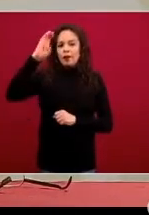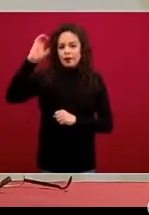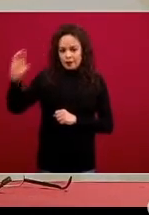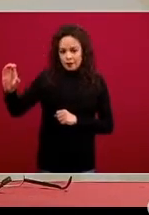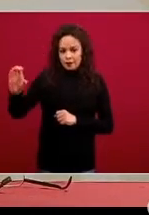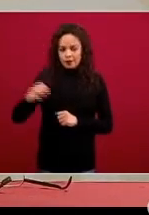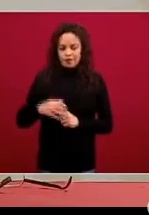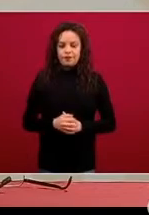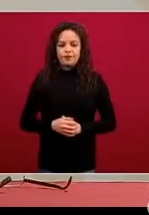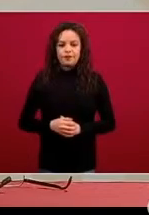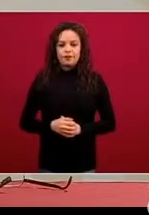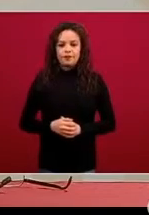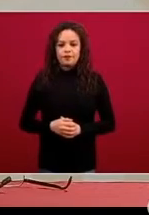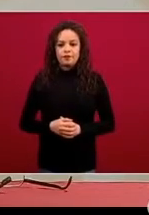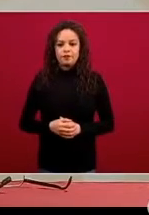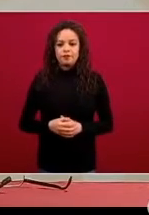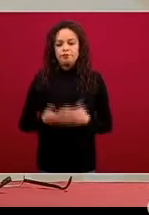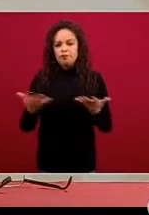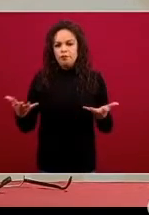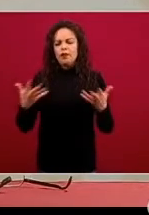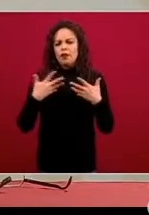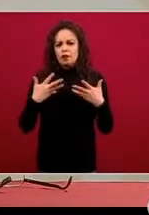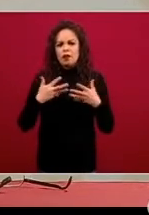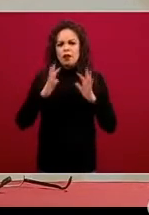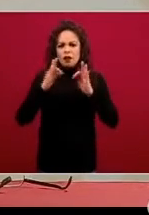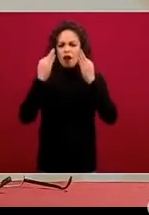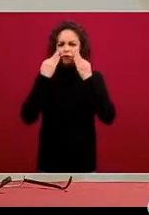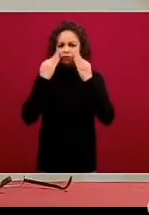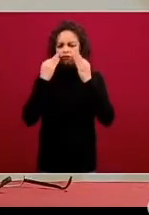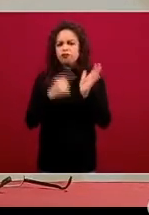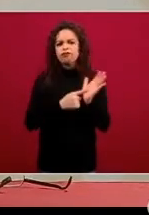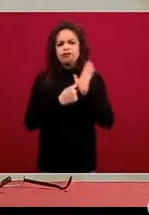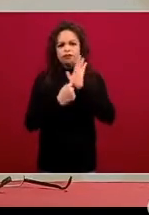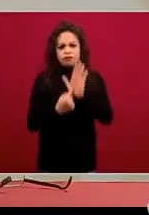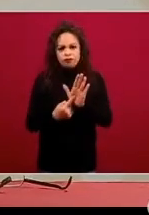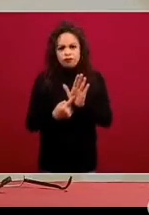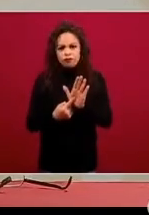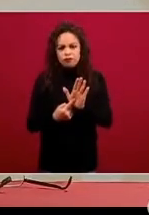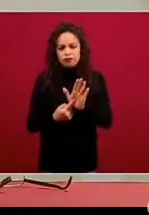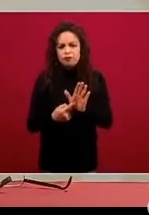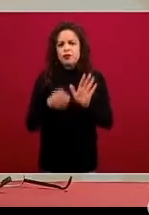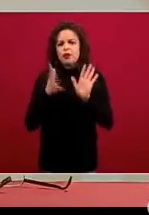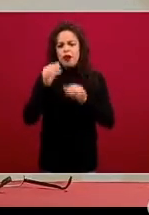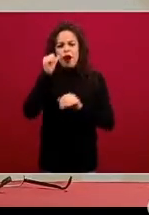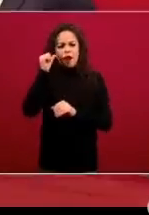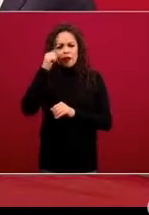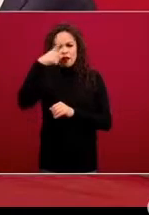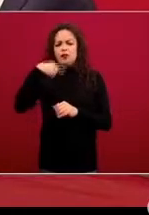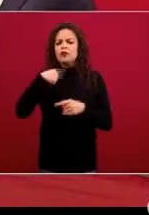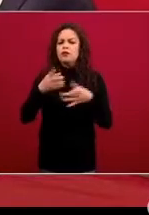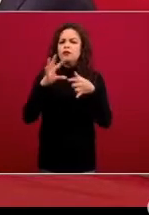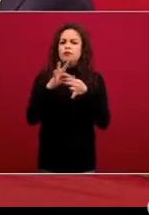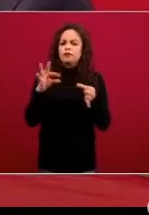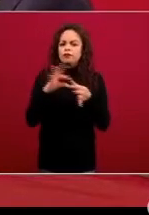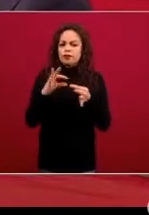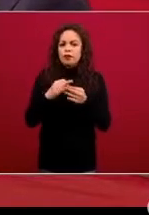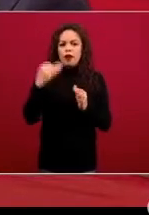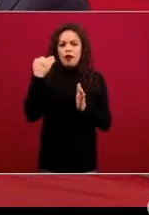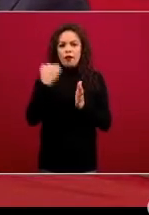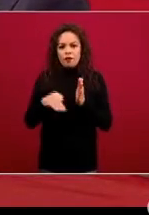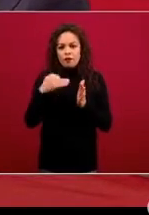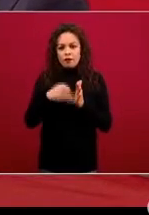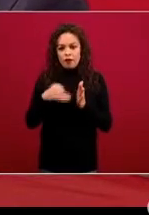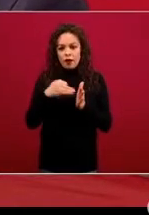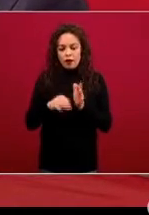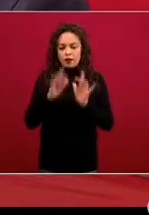examples. One of them was the Baja California case. And I limited my response to this case, the Baja California case, because I